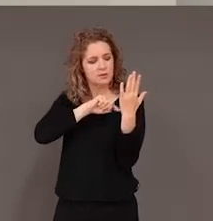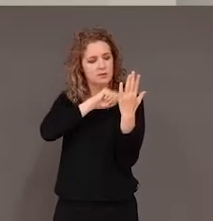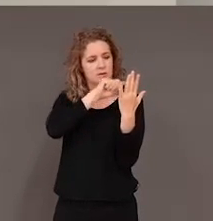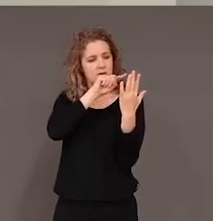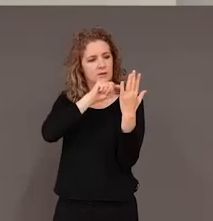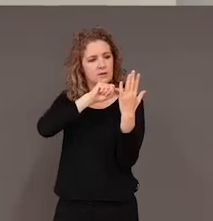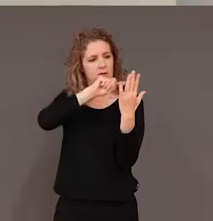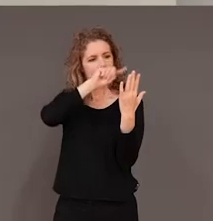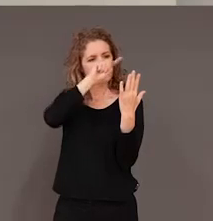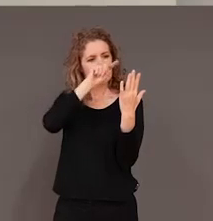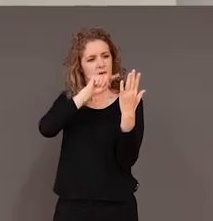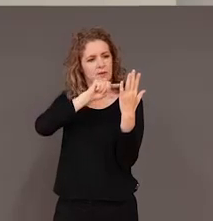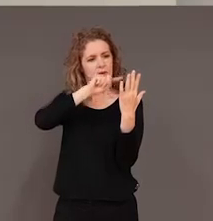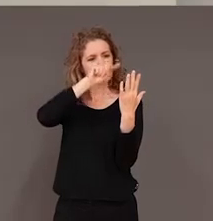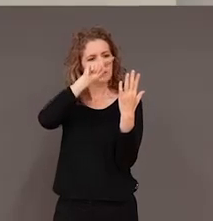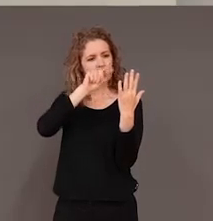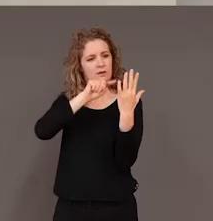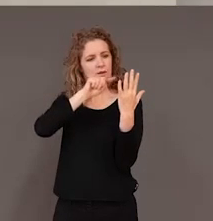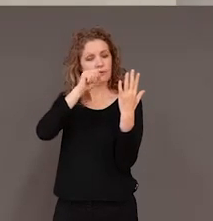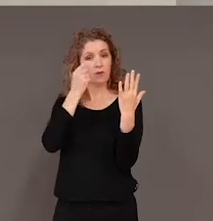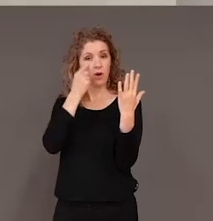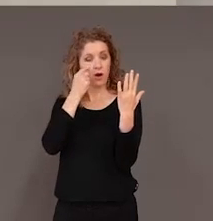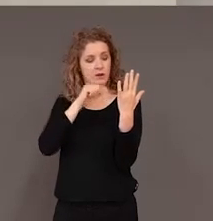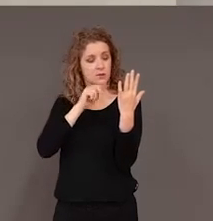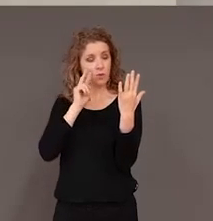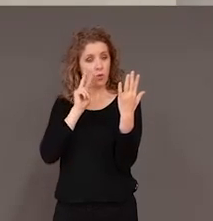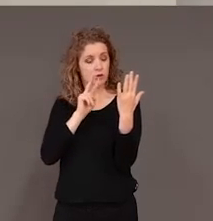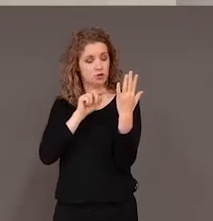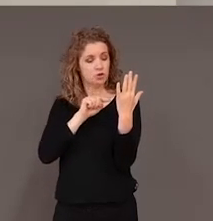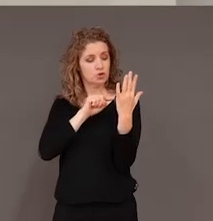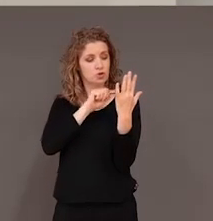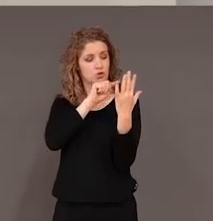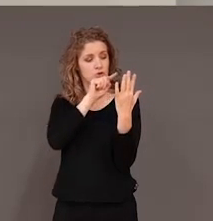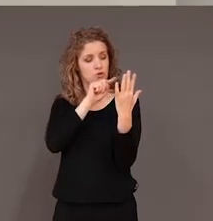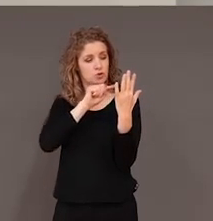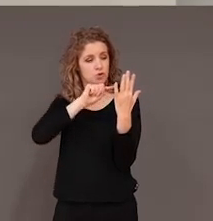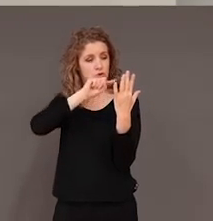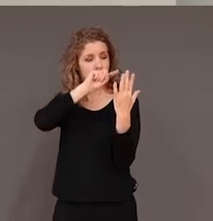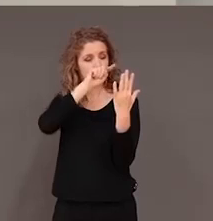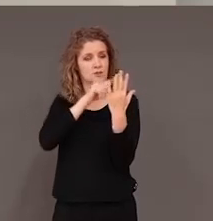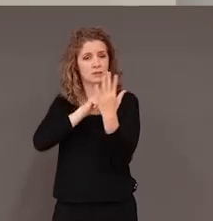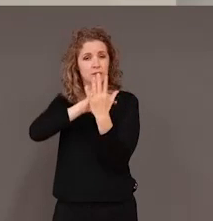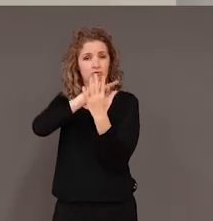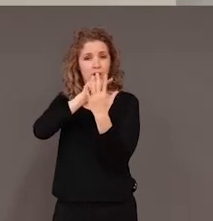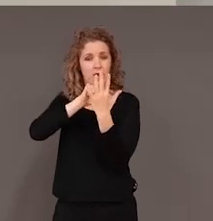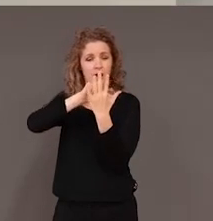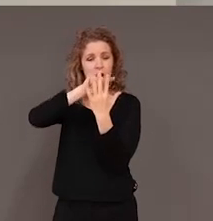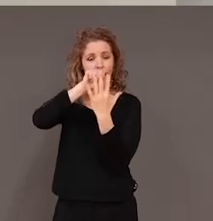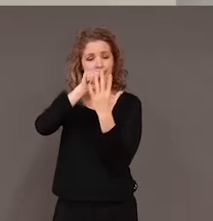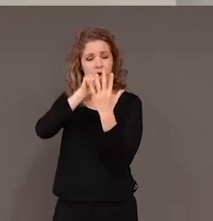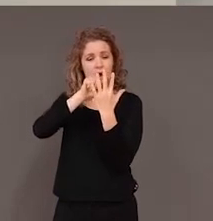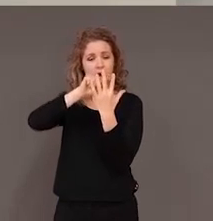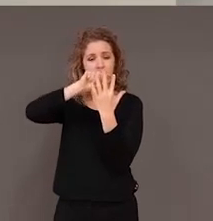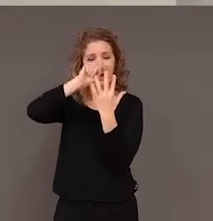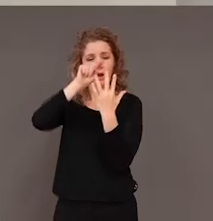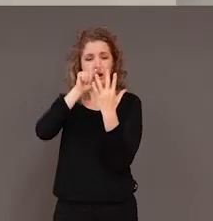hand, starting at the base of your thumb and just working around the outline of your fingers in between, and then just